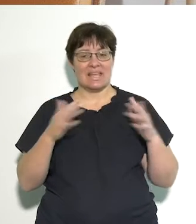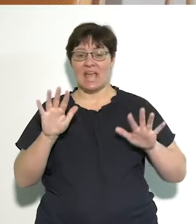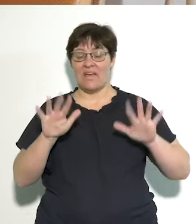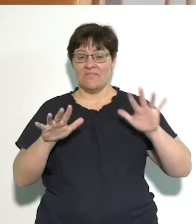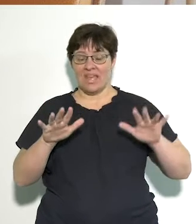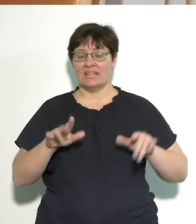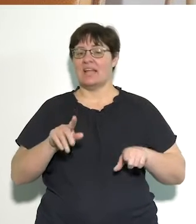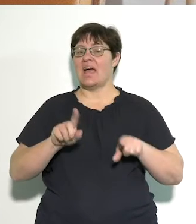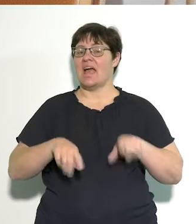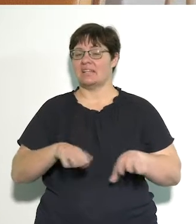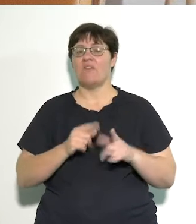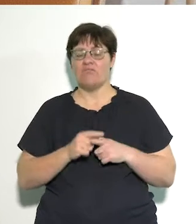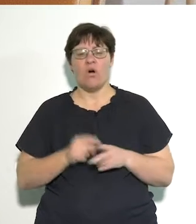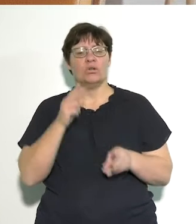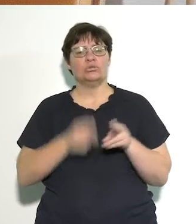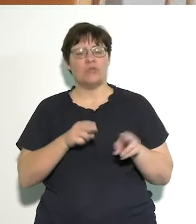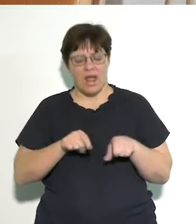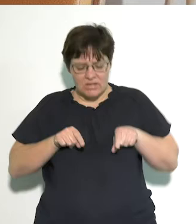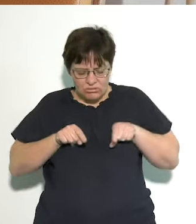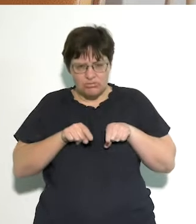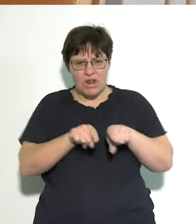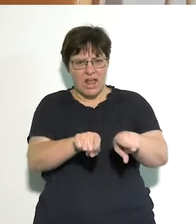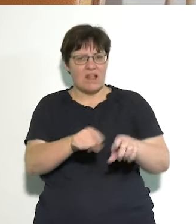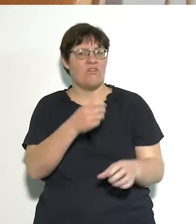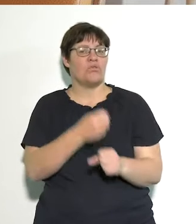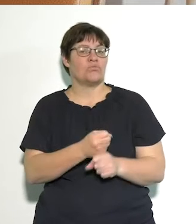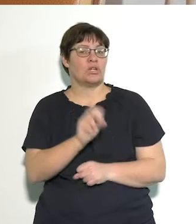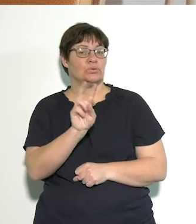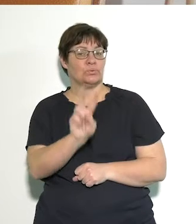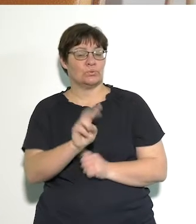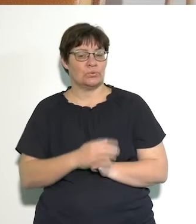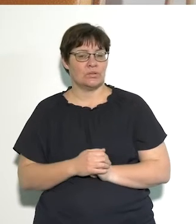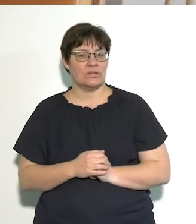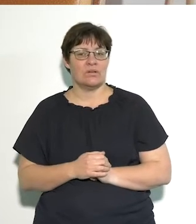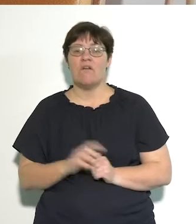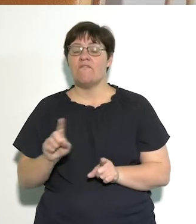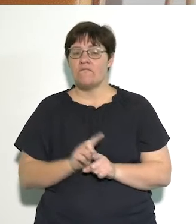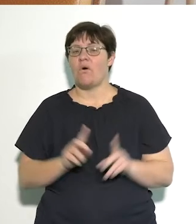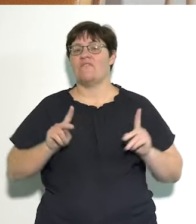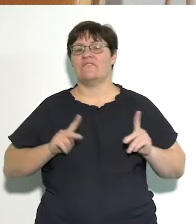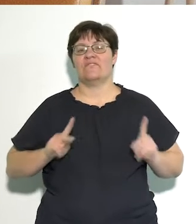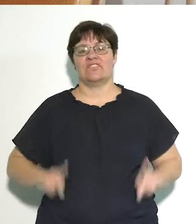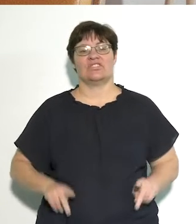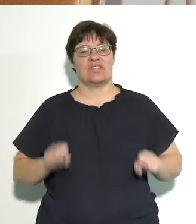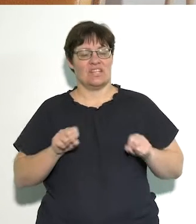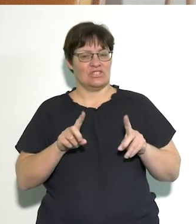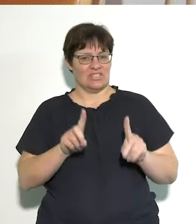to use to lay in locomotor trails for grade twos for physical